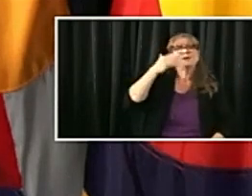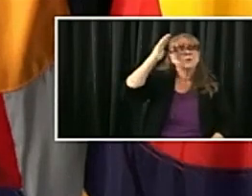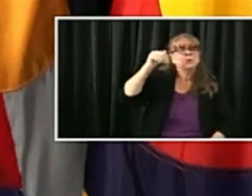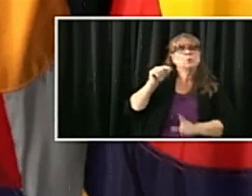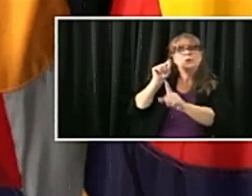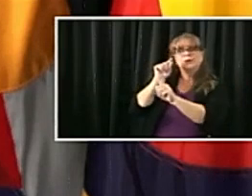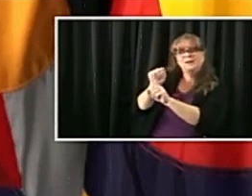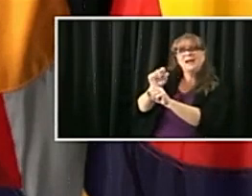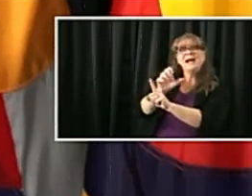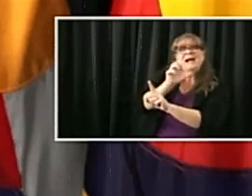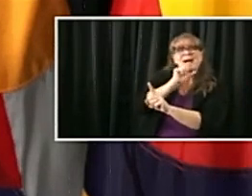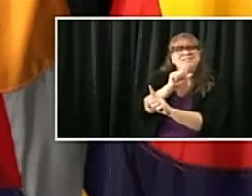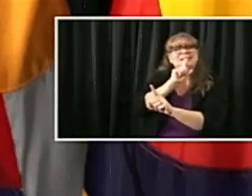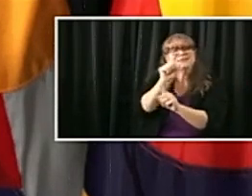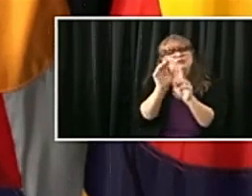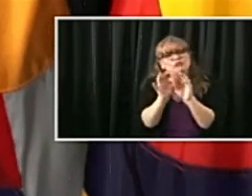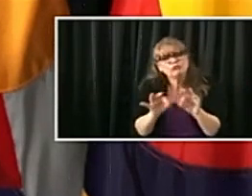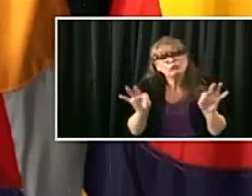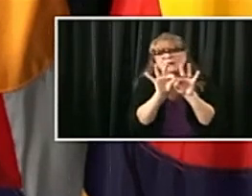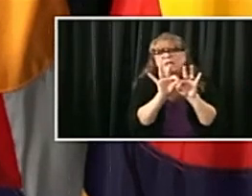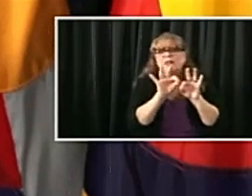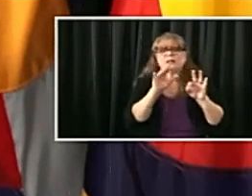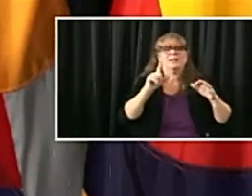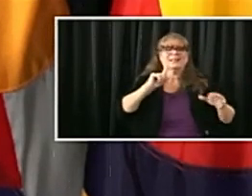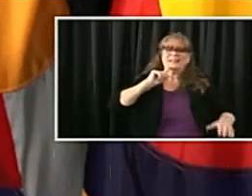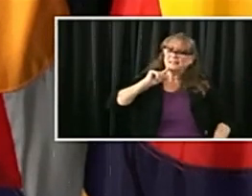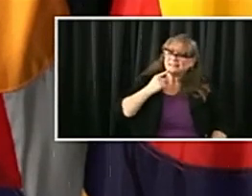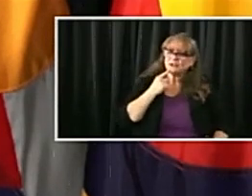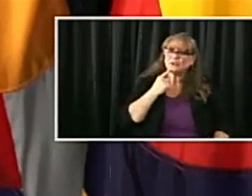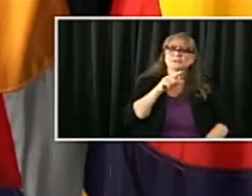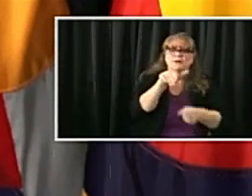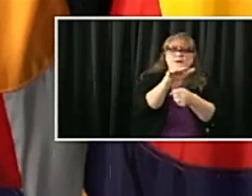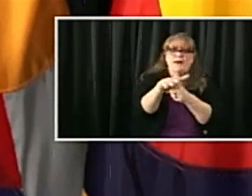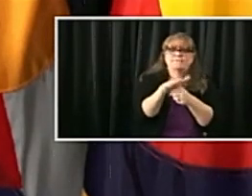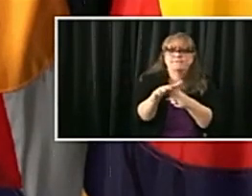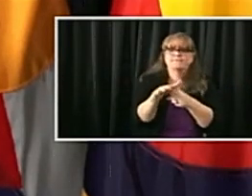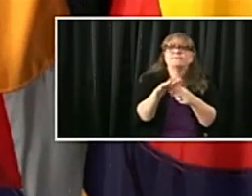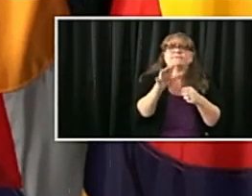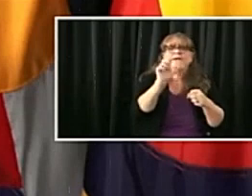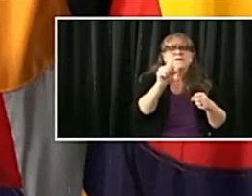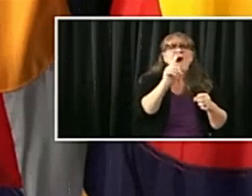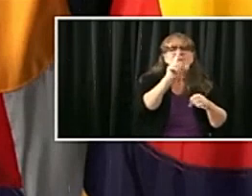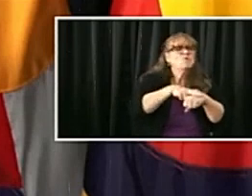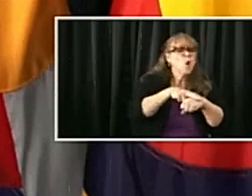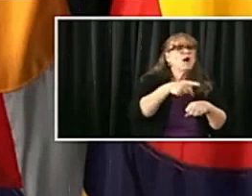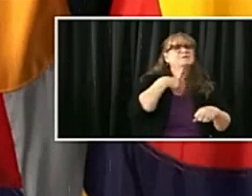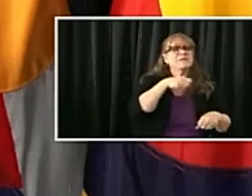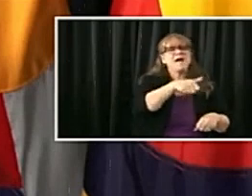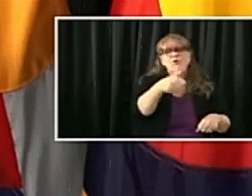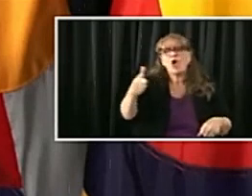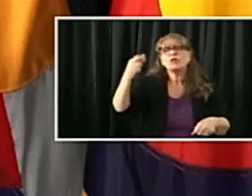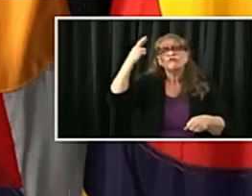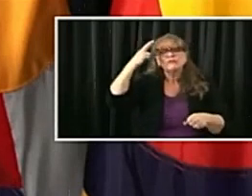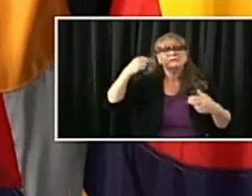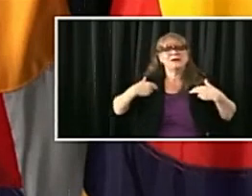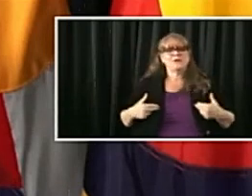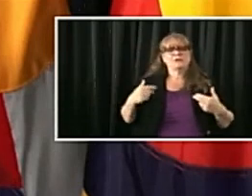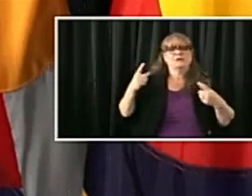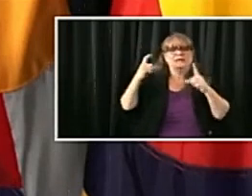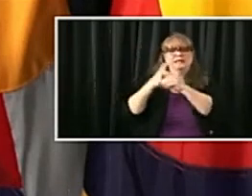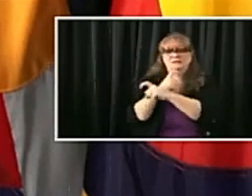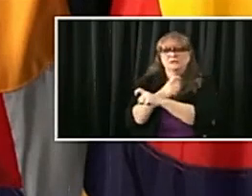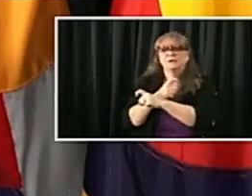cohort, pre-existing conditions are an additional risk factor, but age itself is the biggest risk factor. It